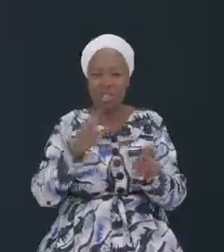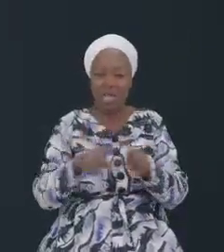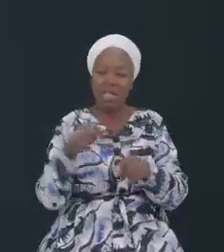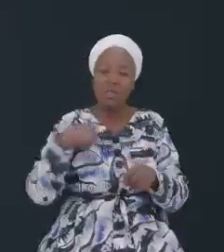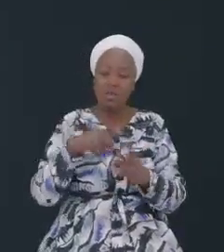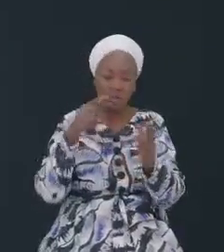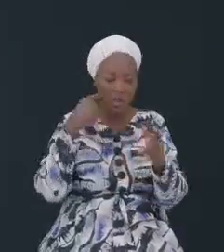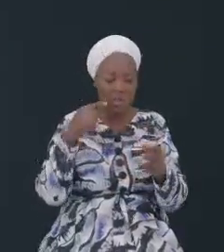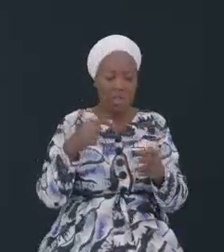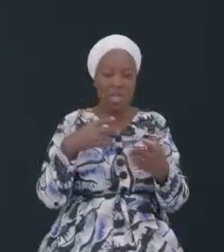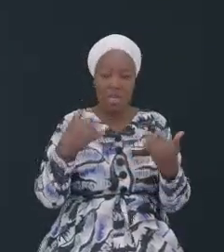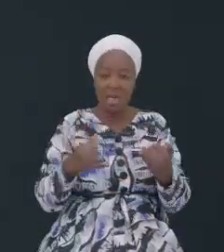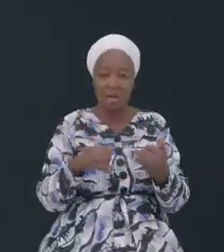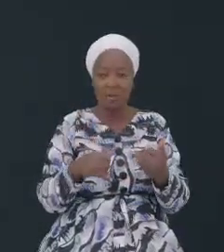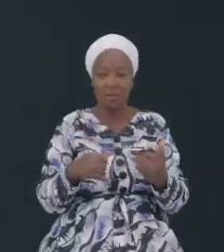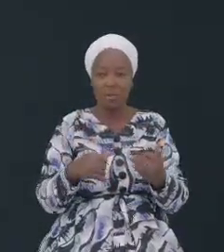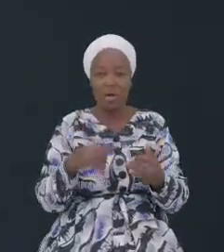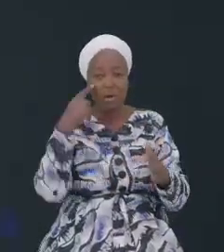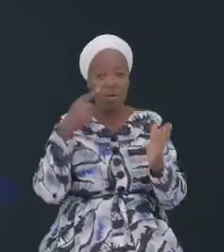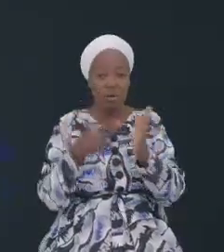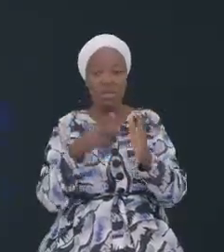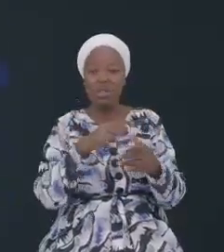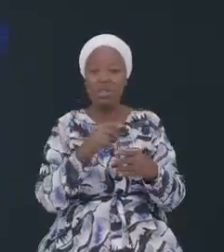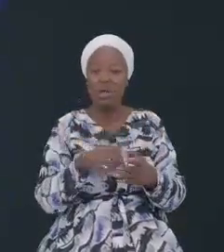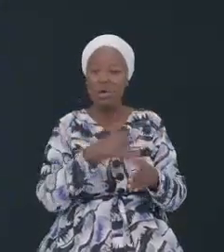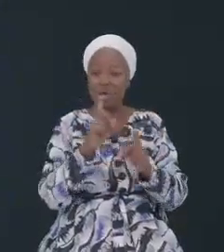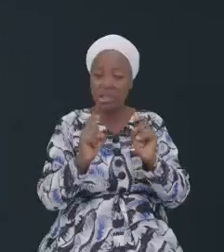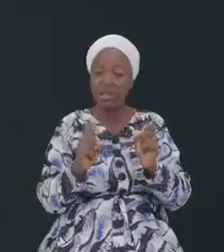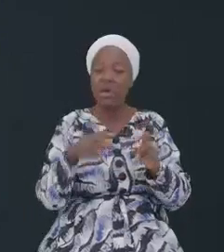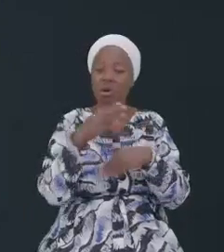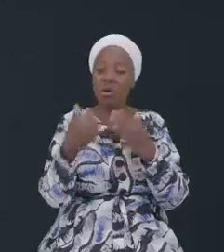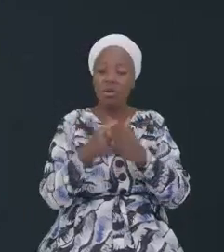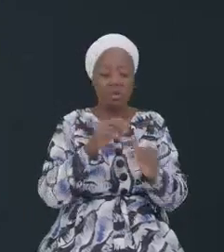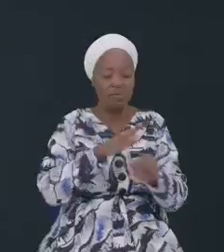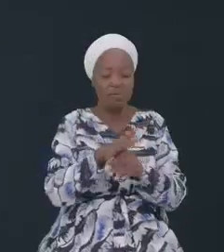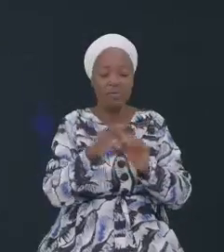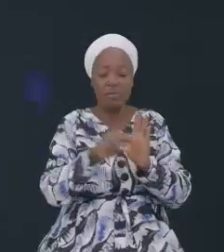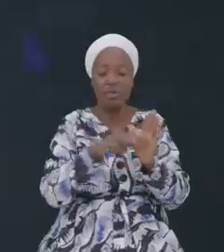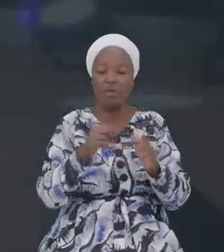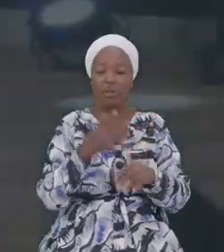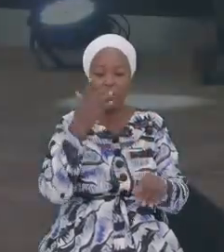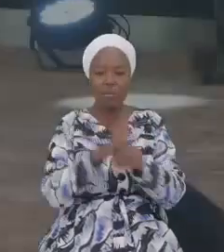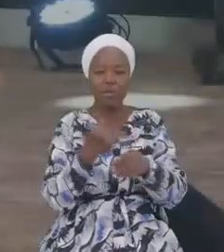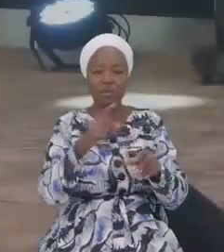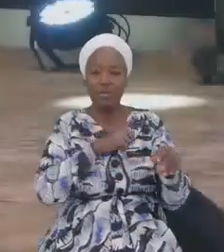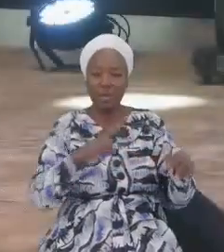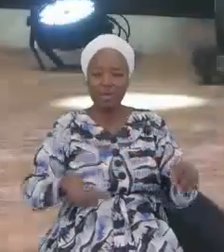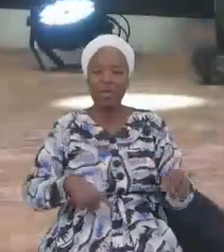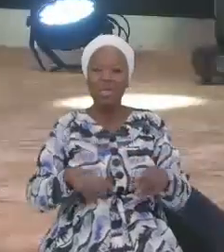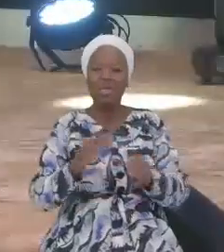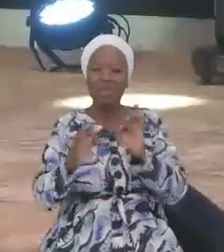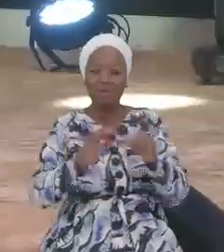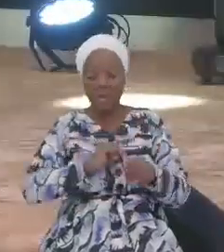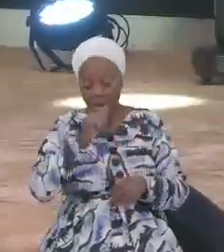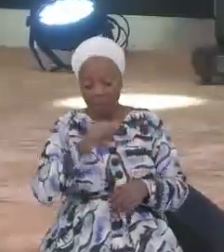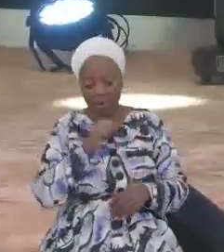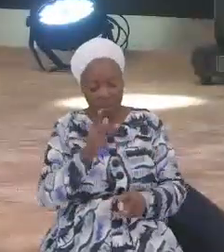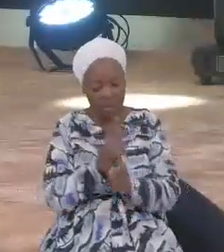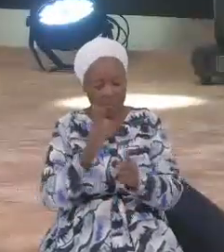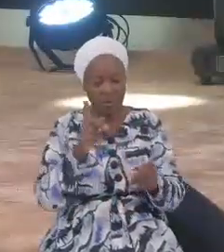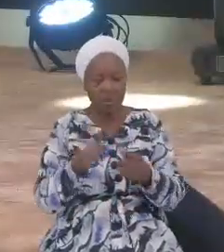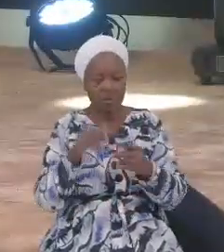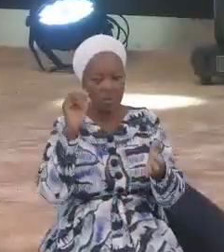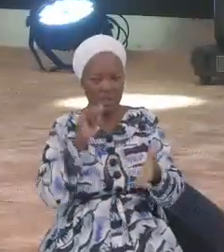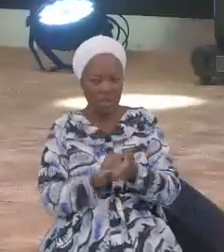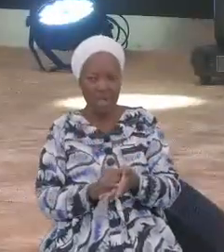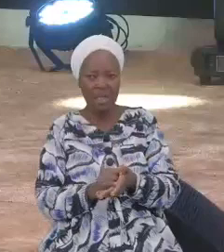the things that precede the fulfillment of the promise of God that we find out, if I am not keeping to that.